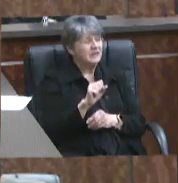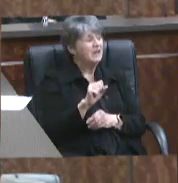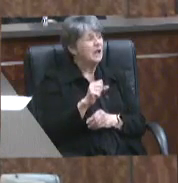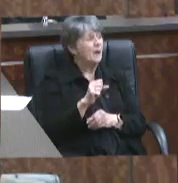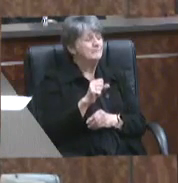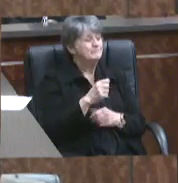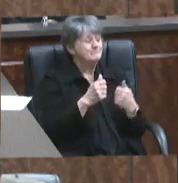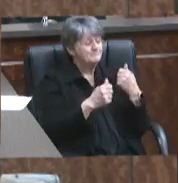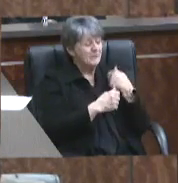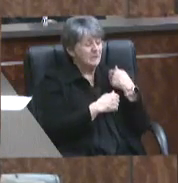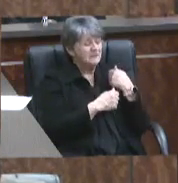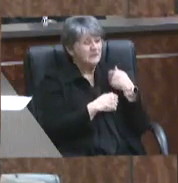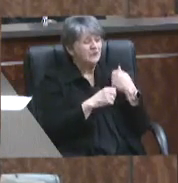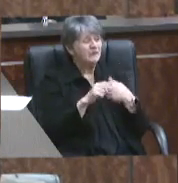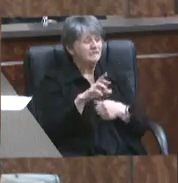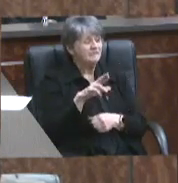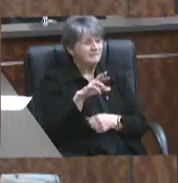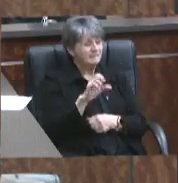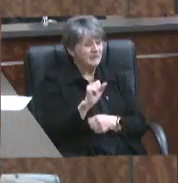military fairs, and others.